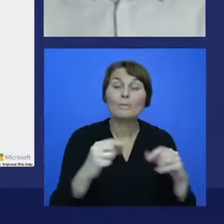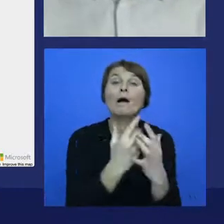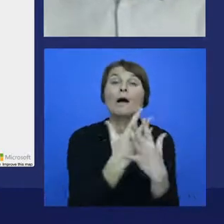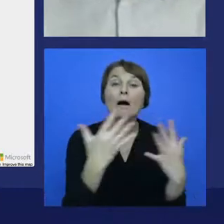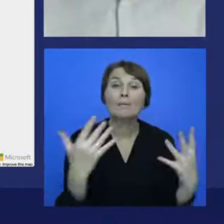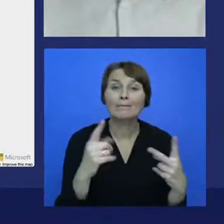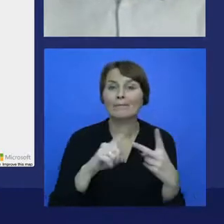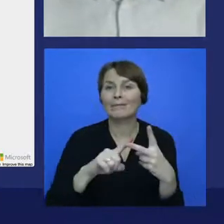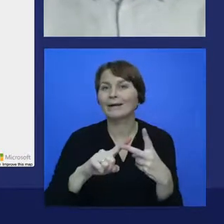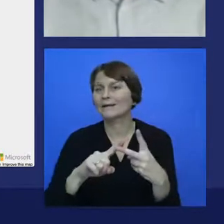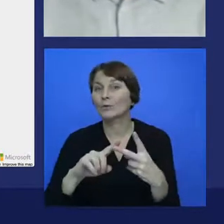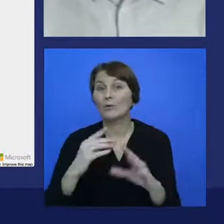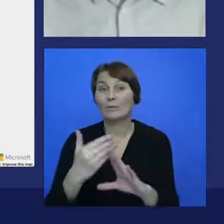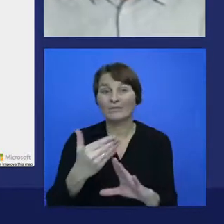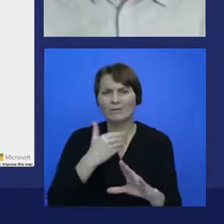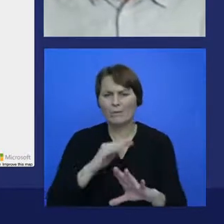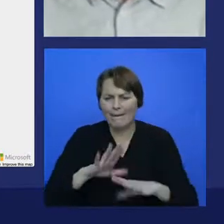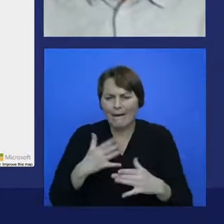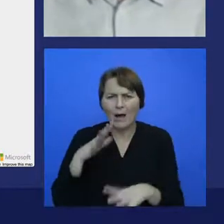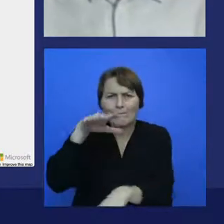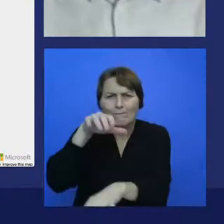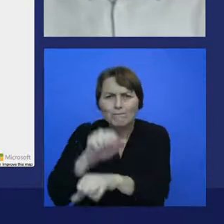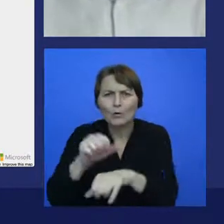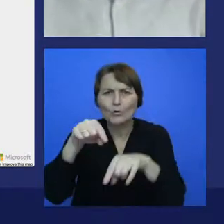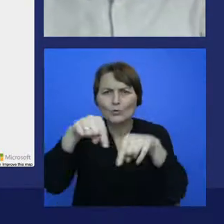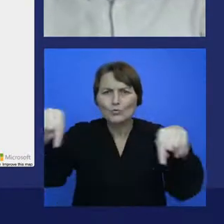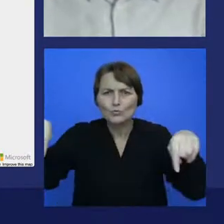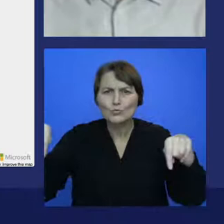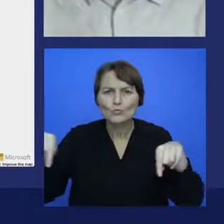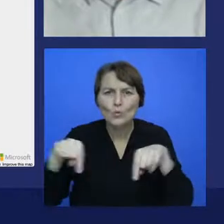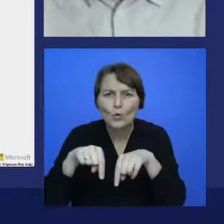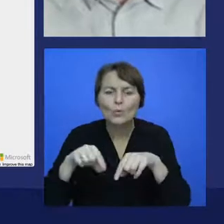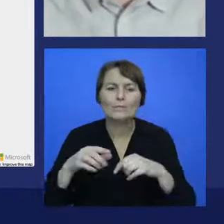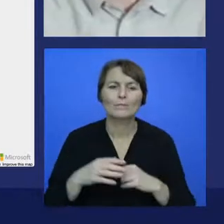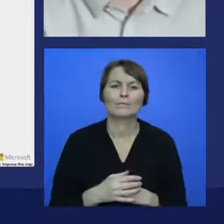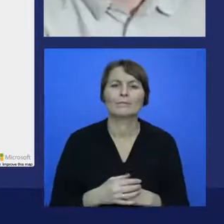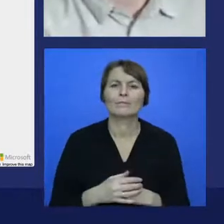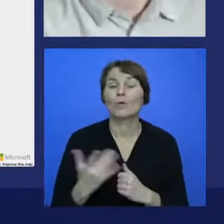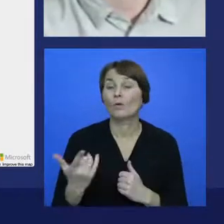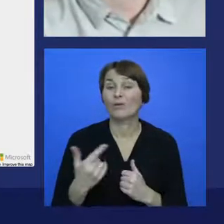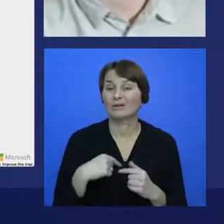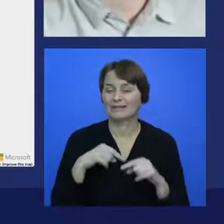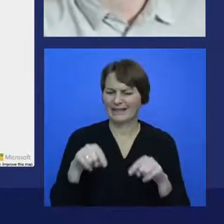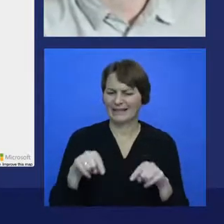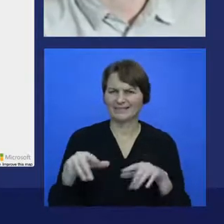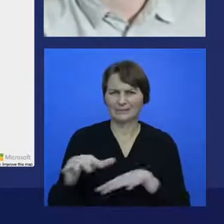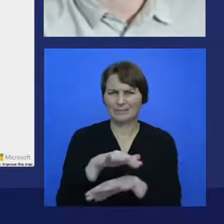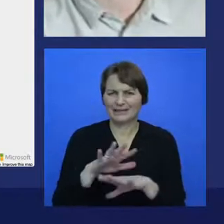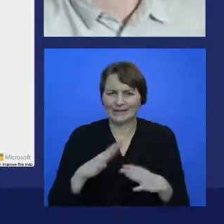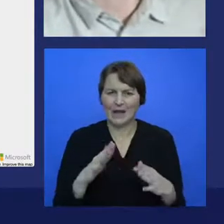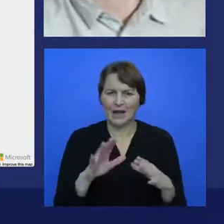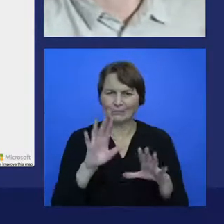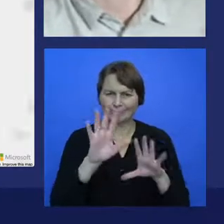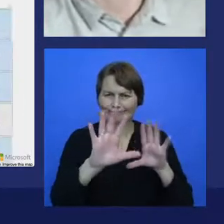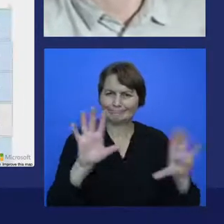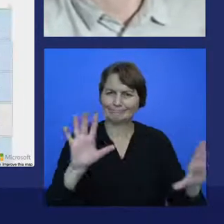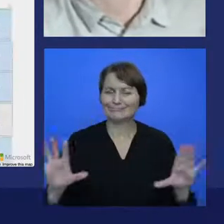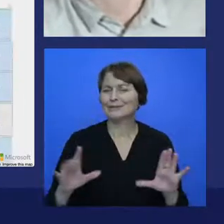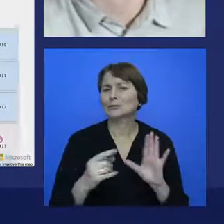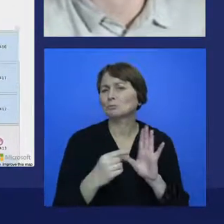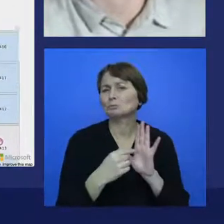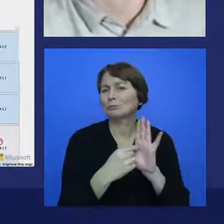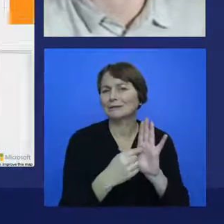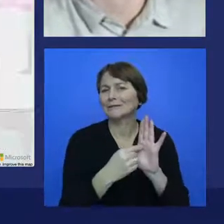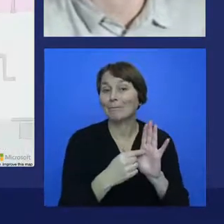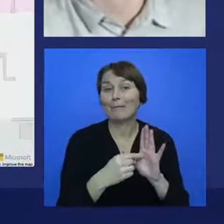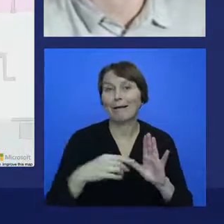rooms have been booked. We also have those sensors which allow us to paint a picture of how the space is being used. So this is just some sample data because this building hasn't